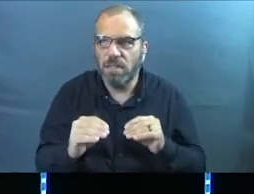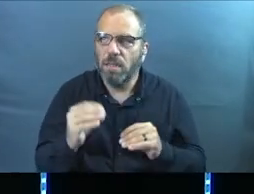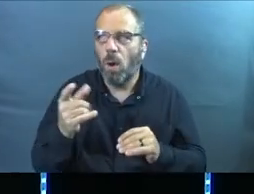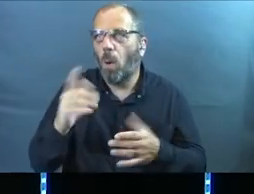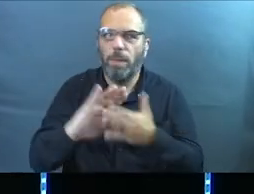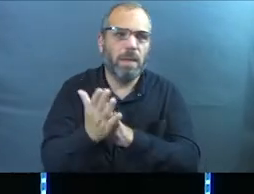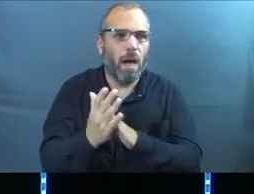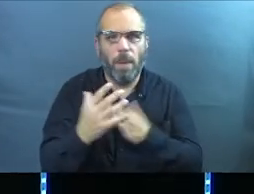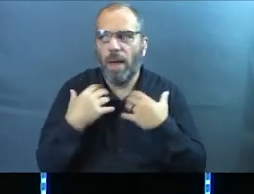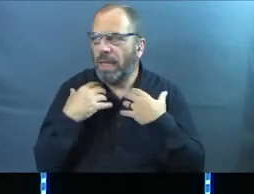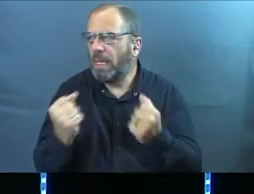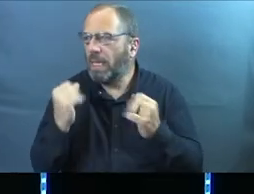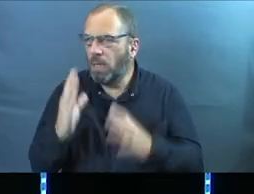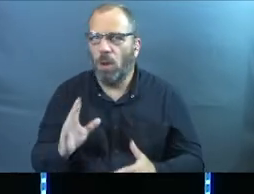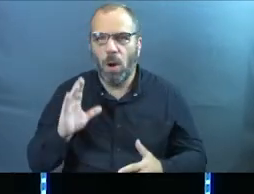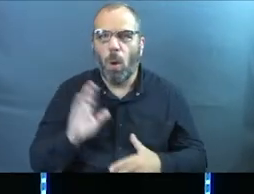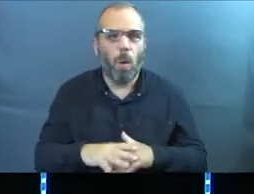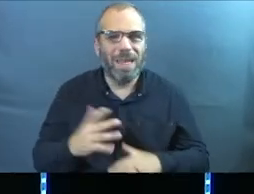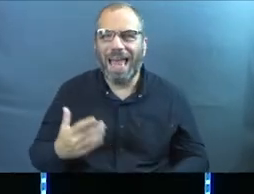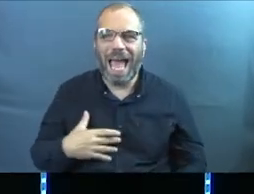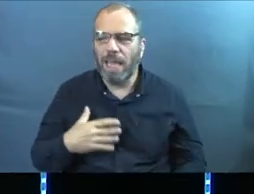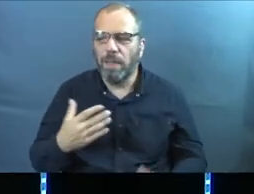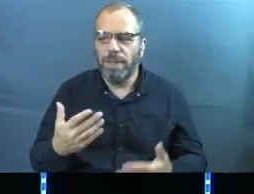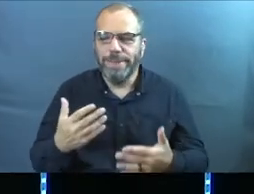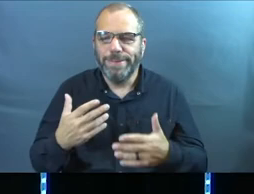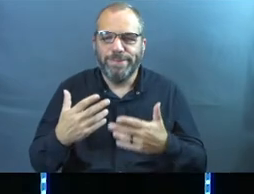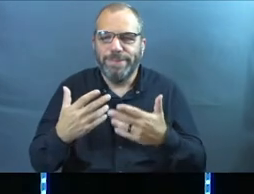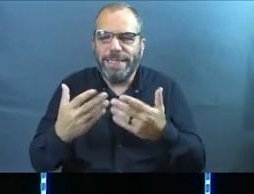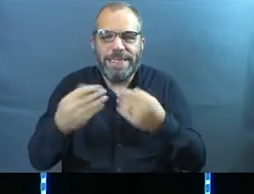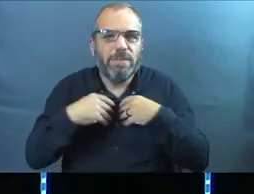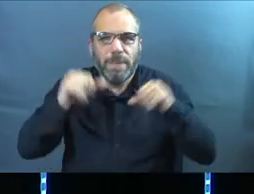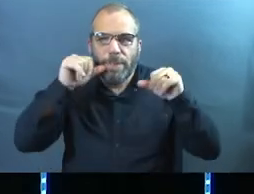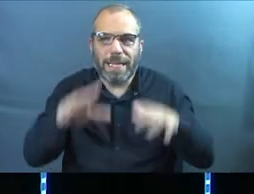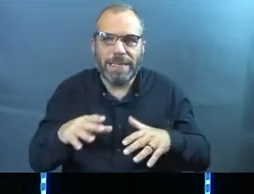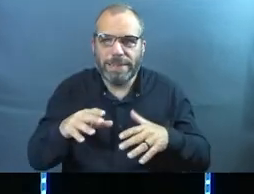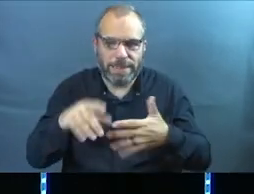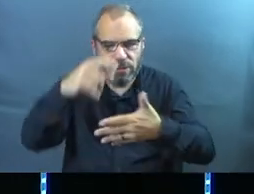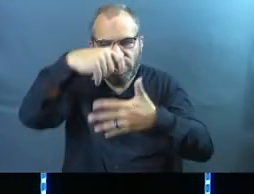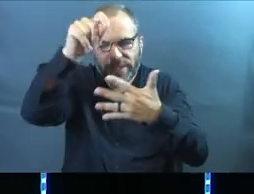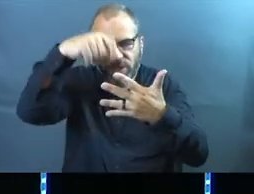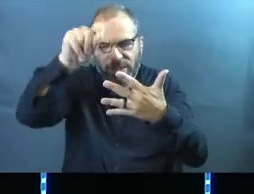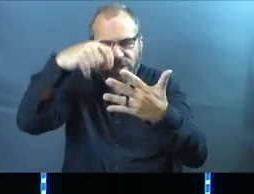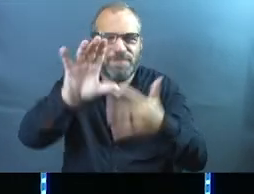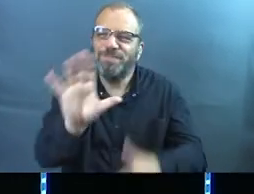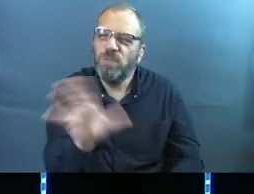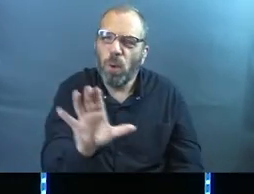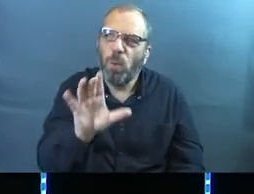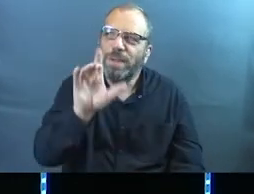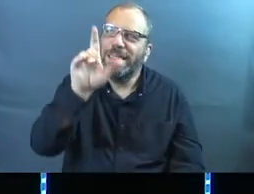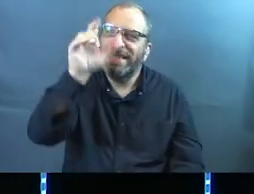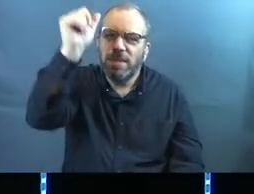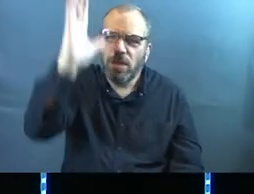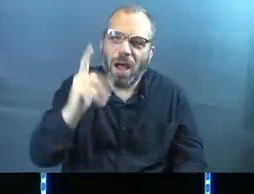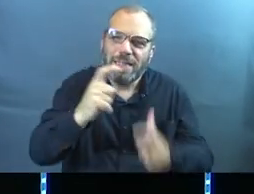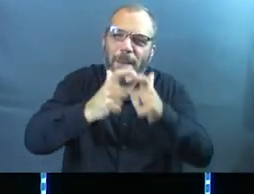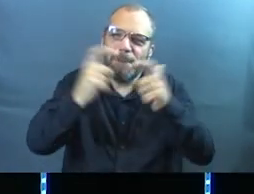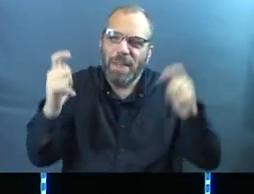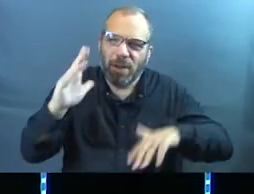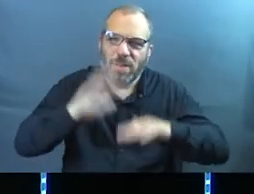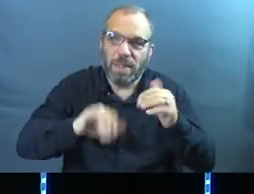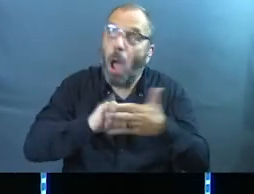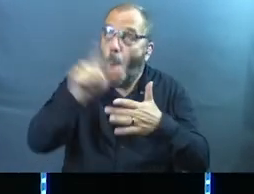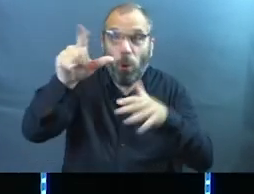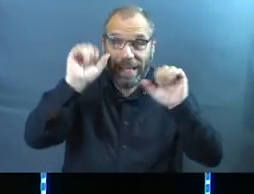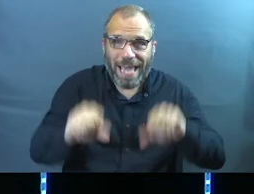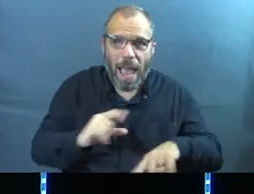looking for God to be some kind of vending machine that vends blessings out to you. He's so much bigger than that. It's not that he's not